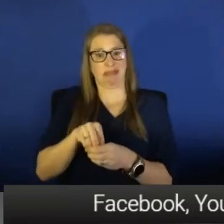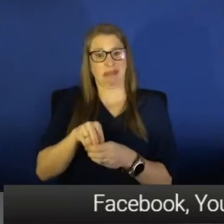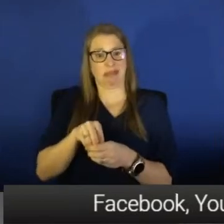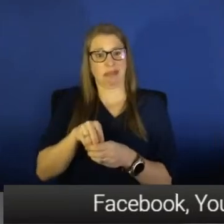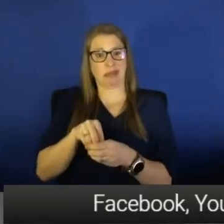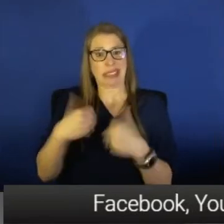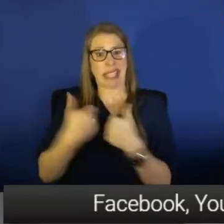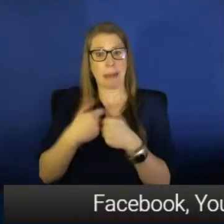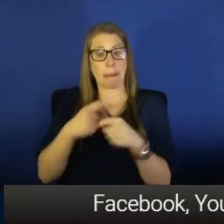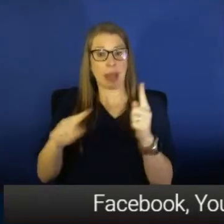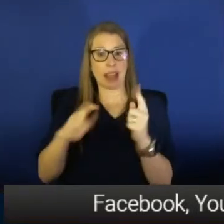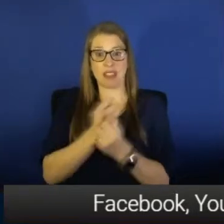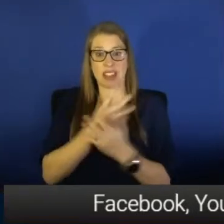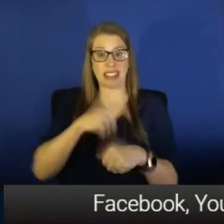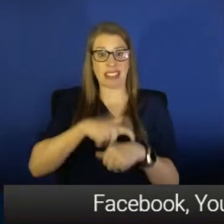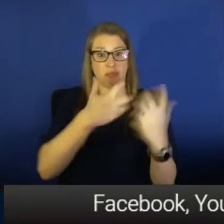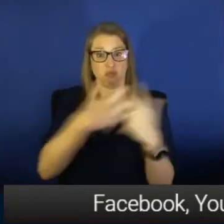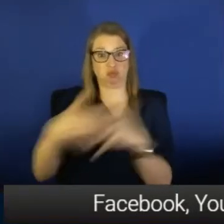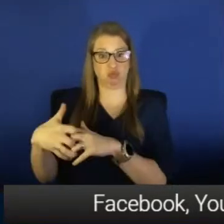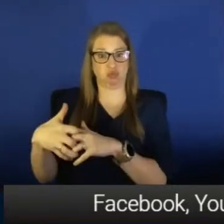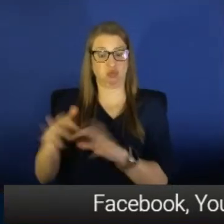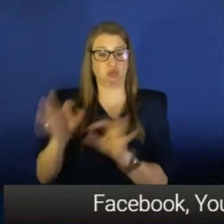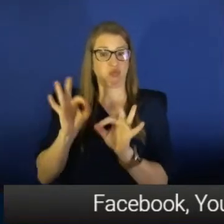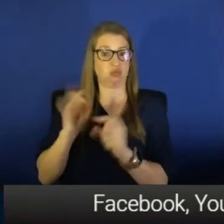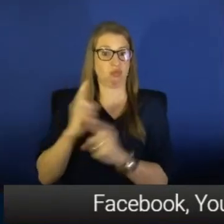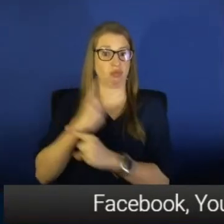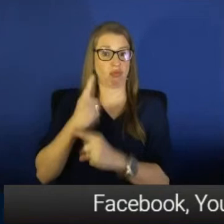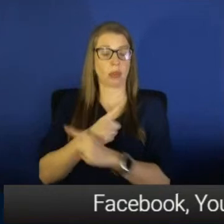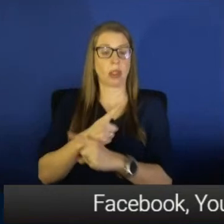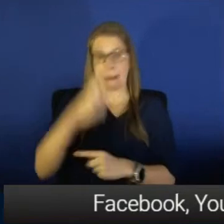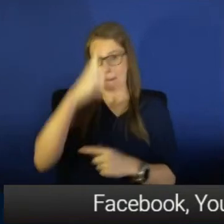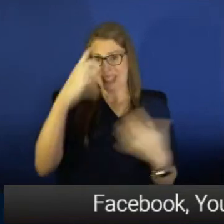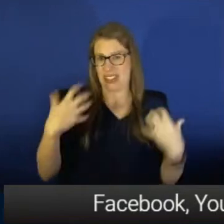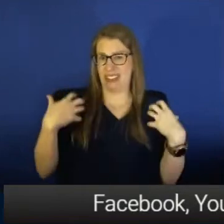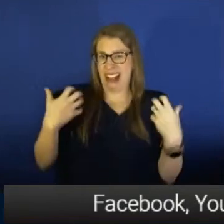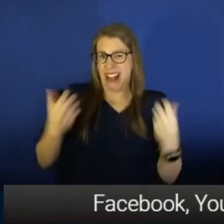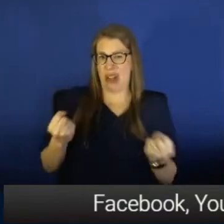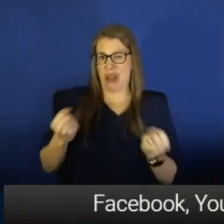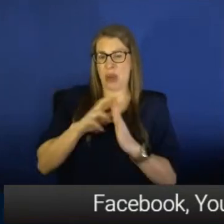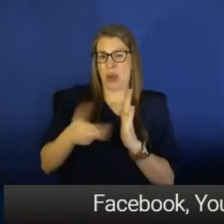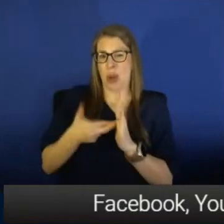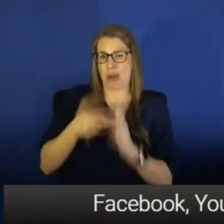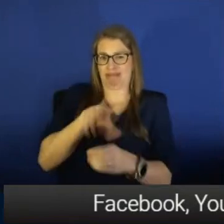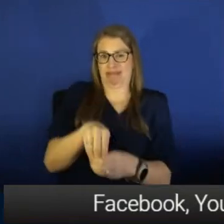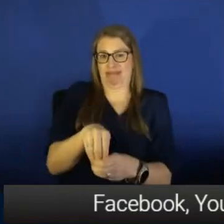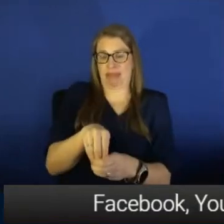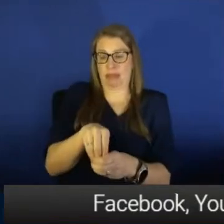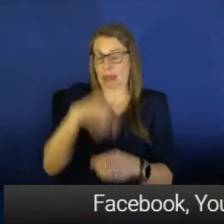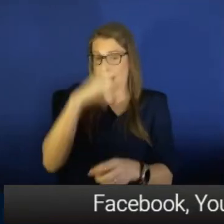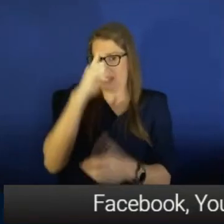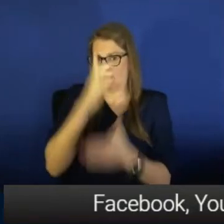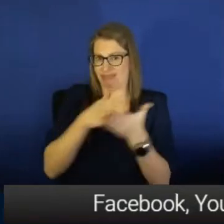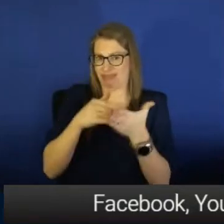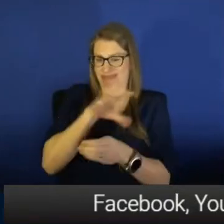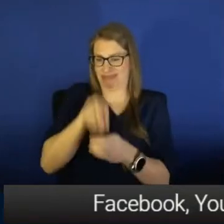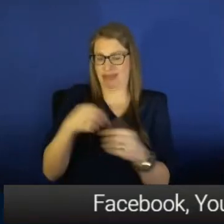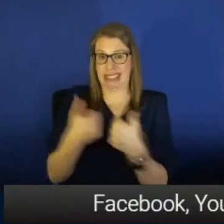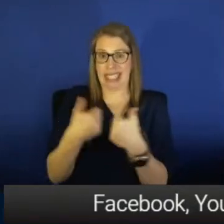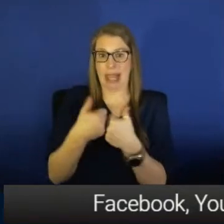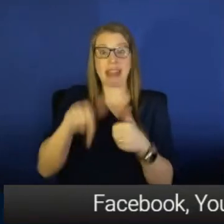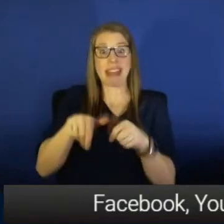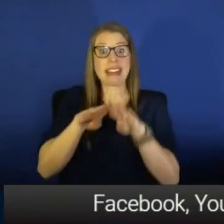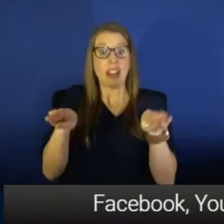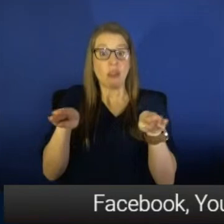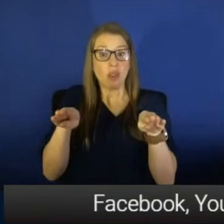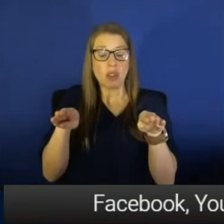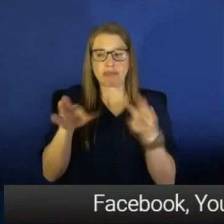us. What role does mental health play in this? Just the mental aspect of playing a game at this level. How does that relate